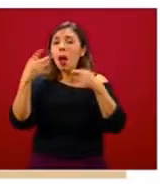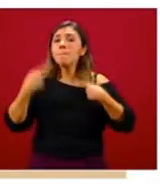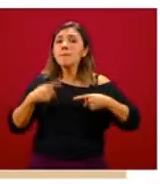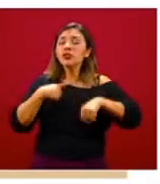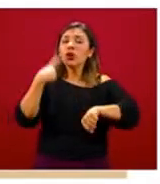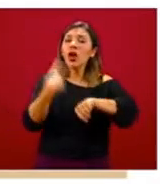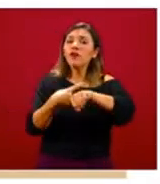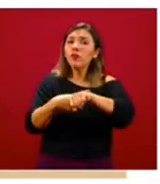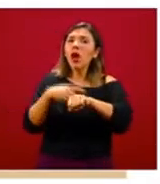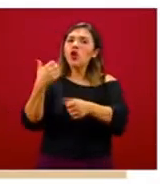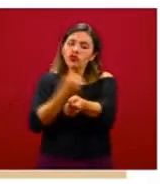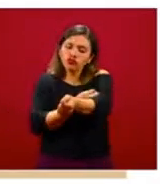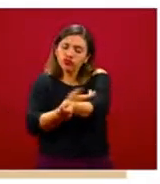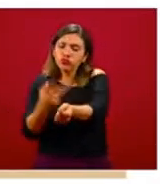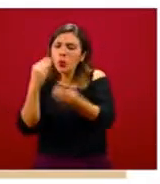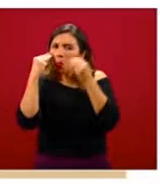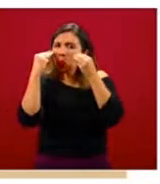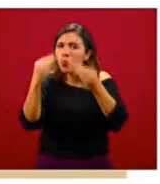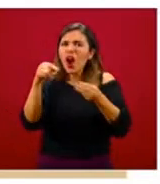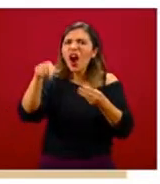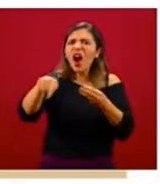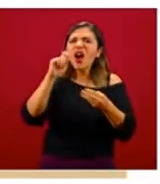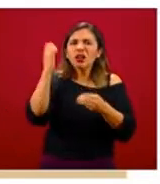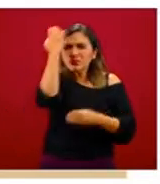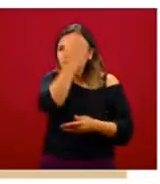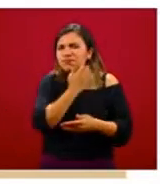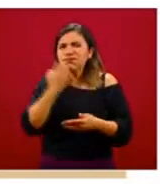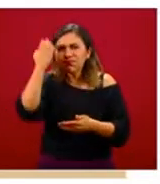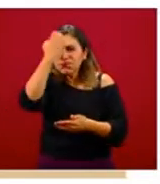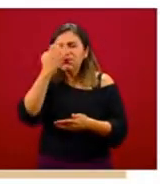Both for COVID and many other diseases, we have